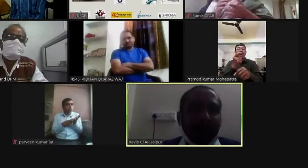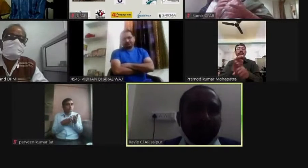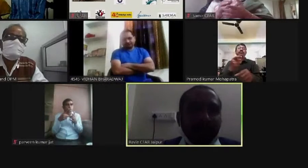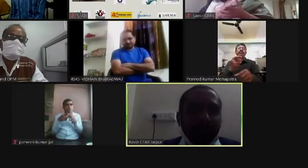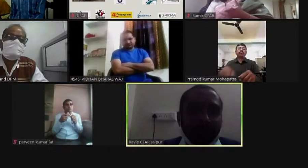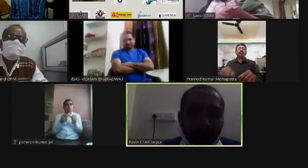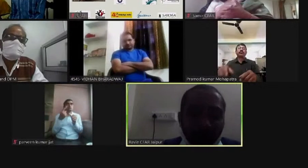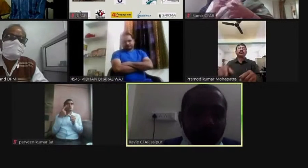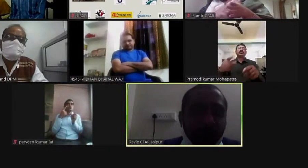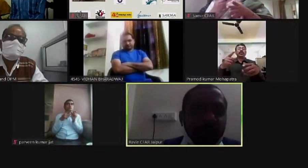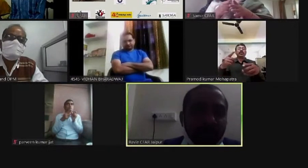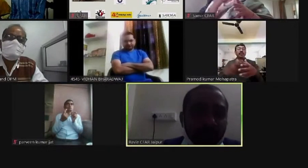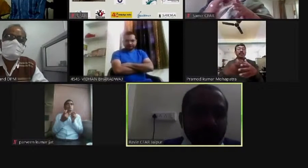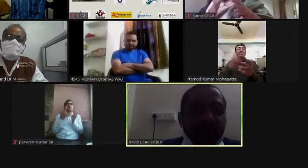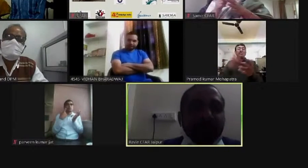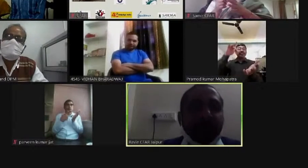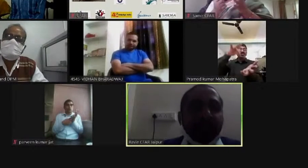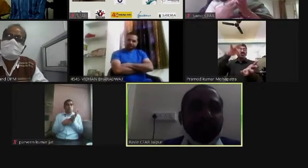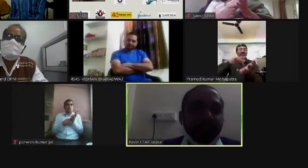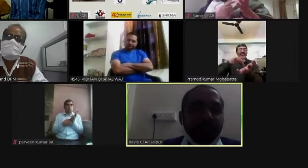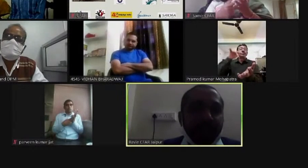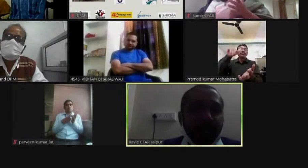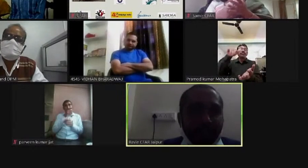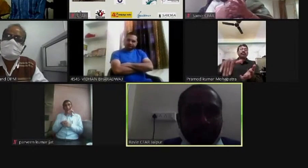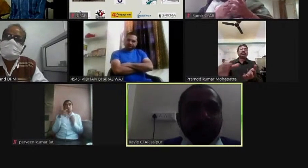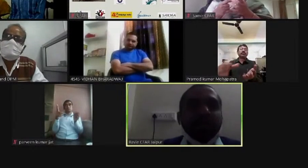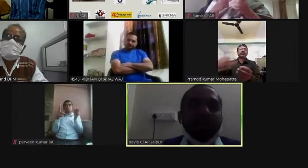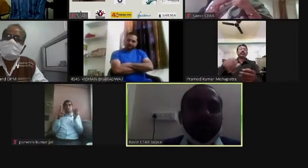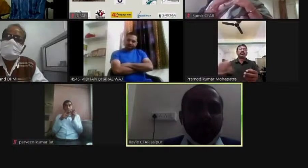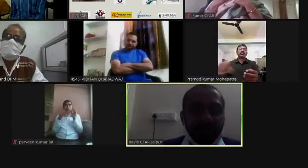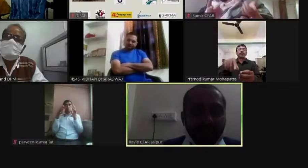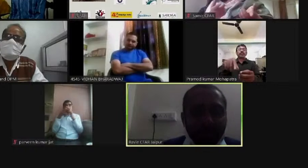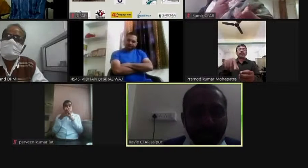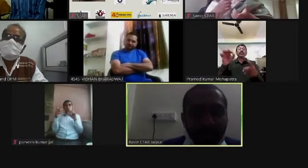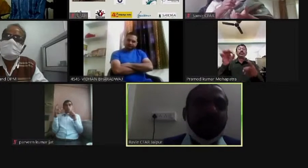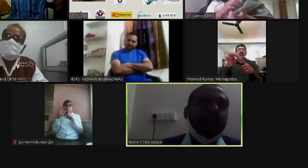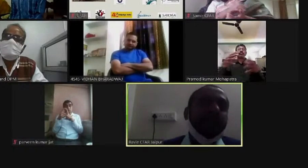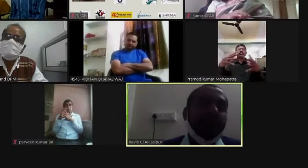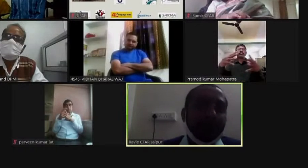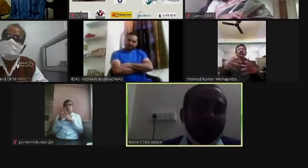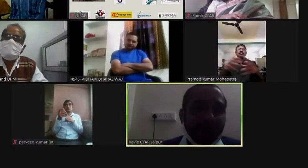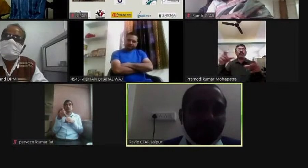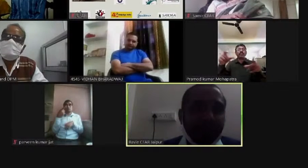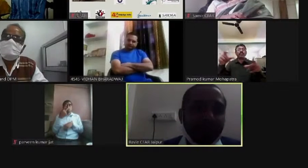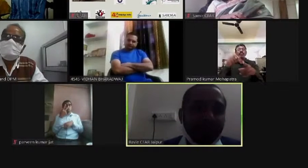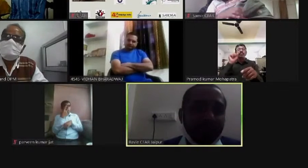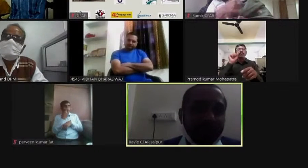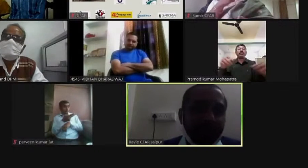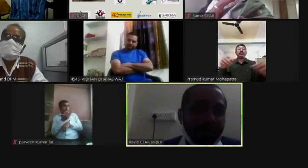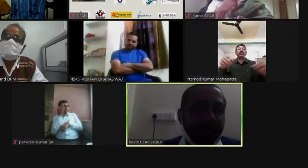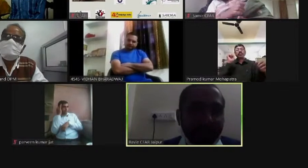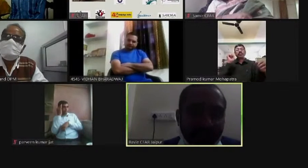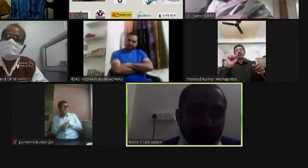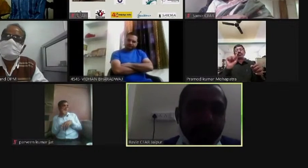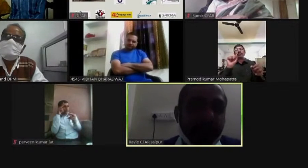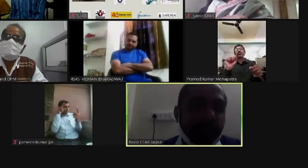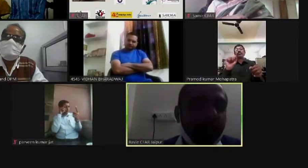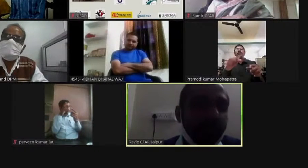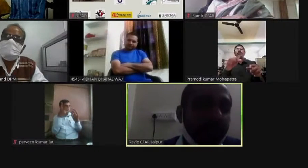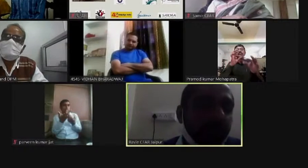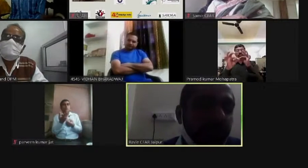And with Jaipur's context, we have Ravi sir, who's saying, with regard to the word people